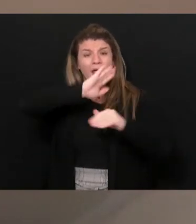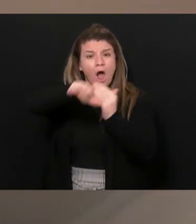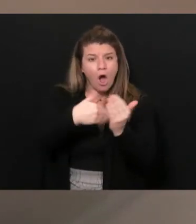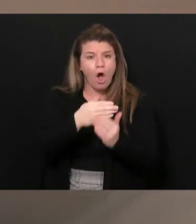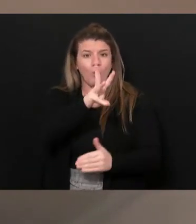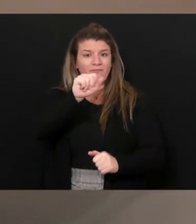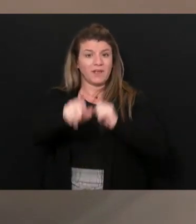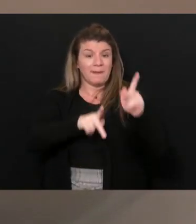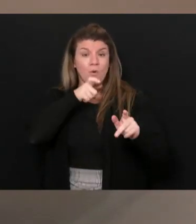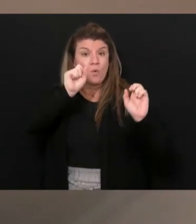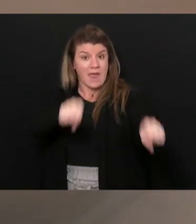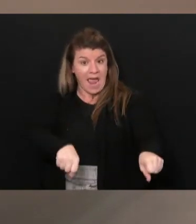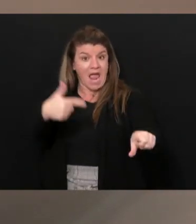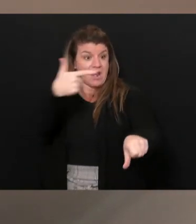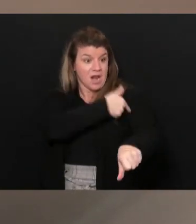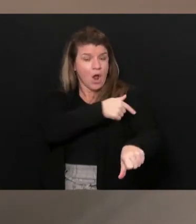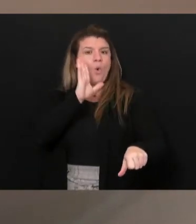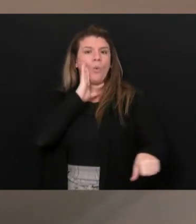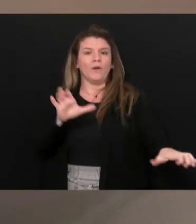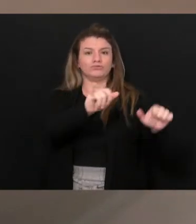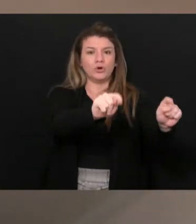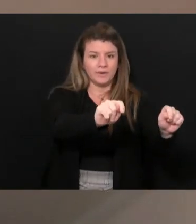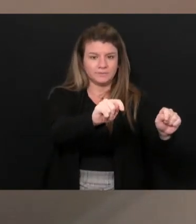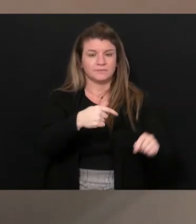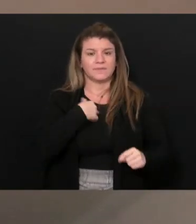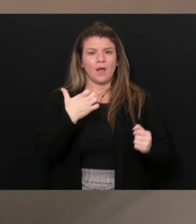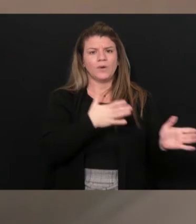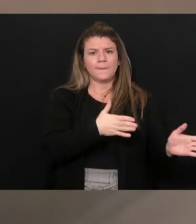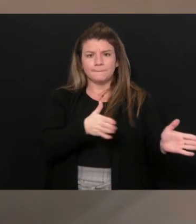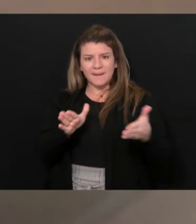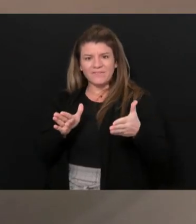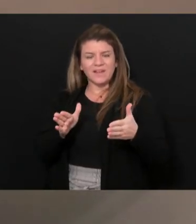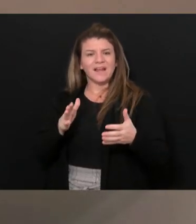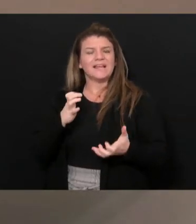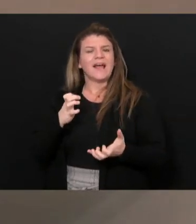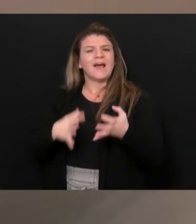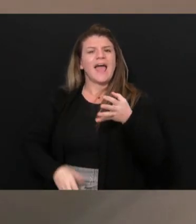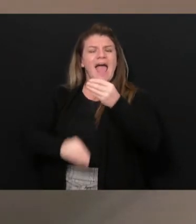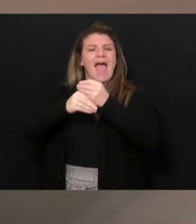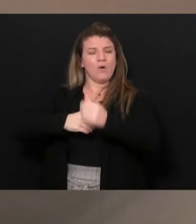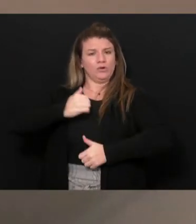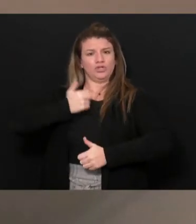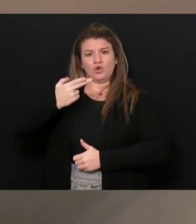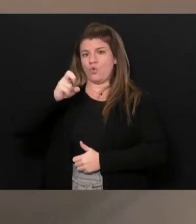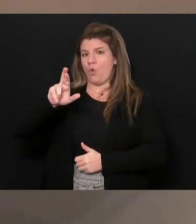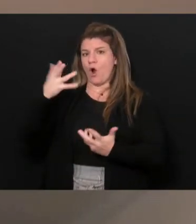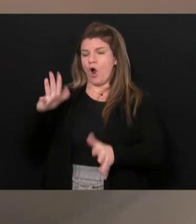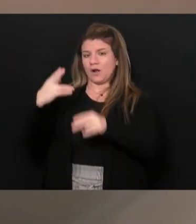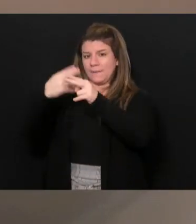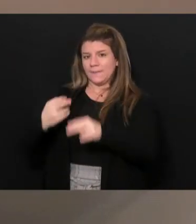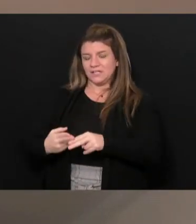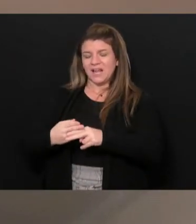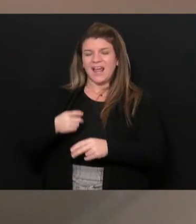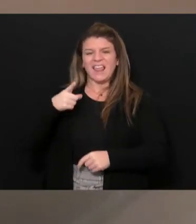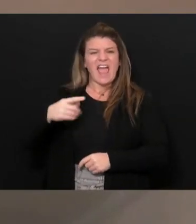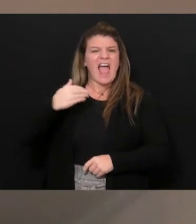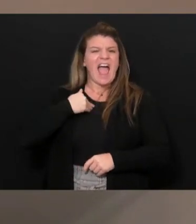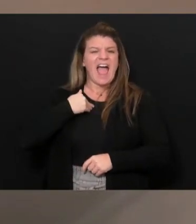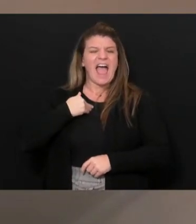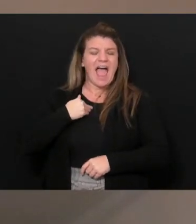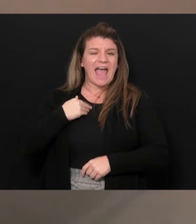it. Let me pivot for a second and talk about what General Hoyer mentioned, which was the issue